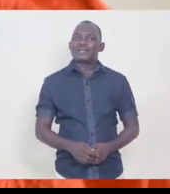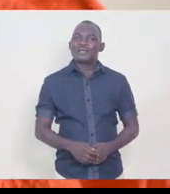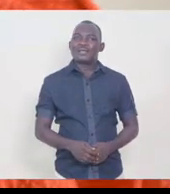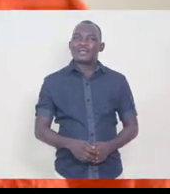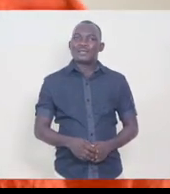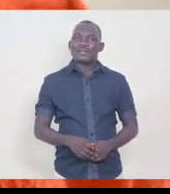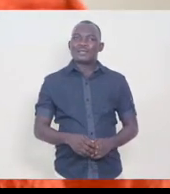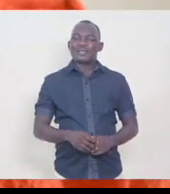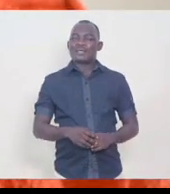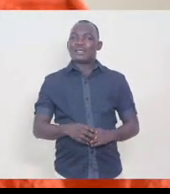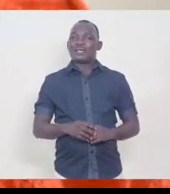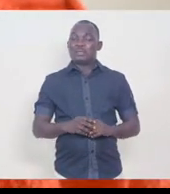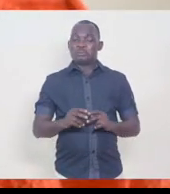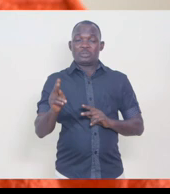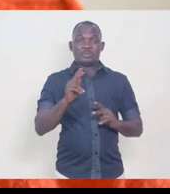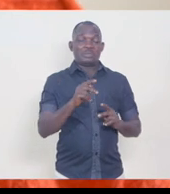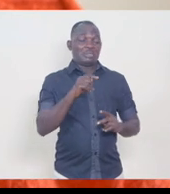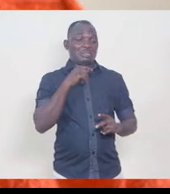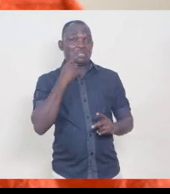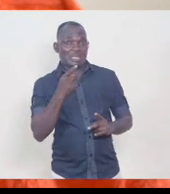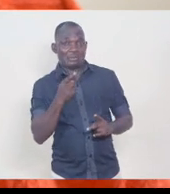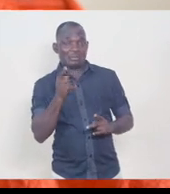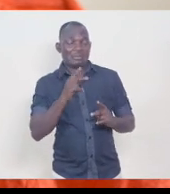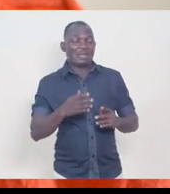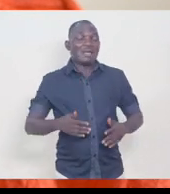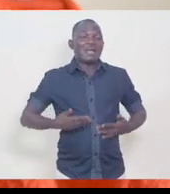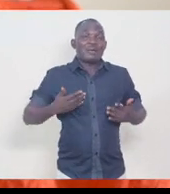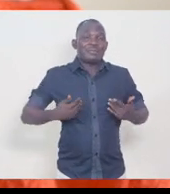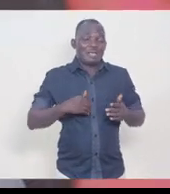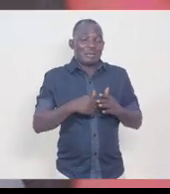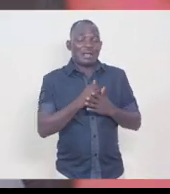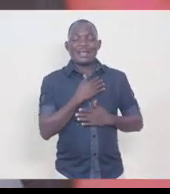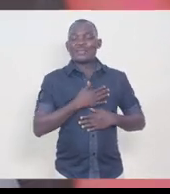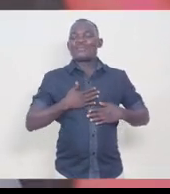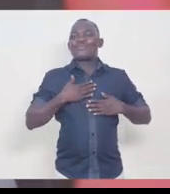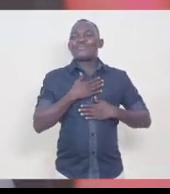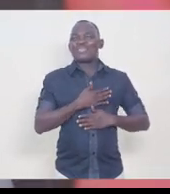We're two people wallowing in sin and terribly excited about how much pleasure it gives us.